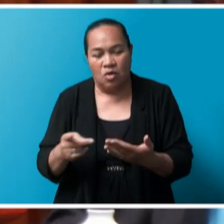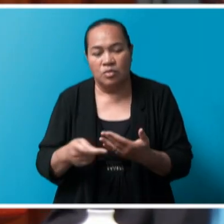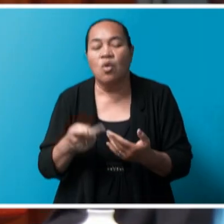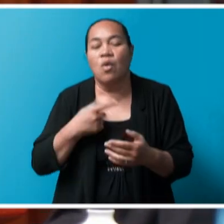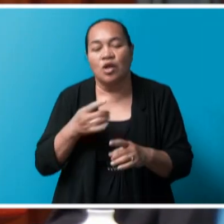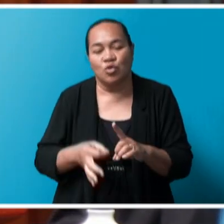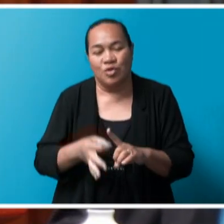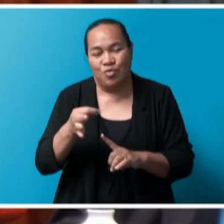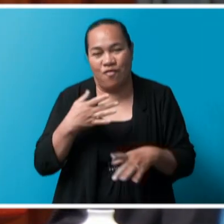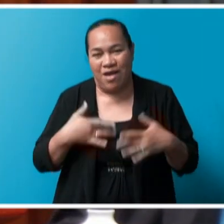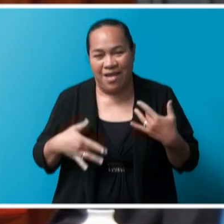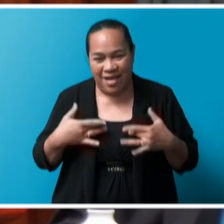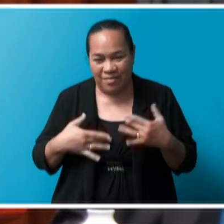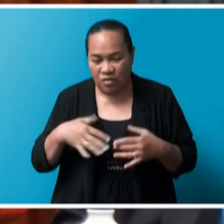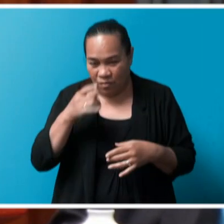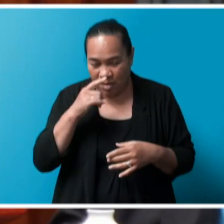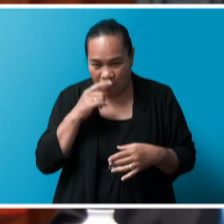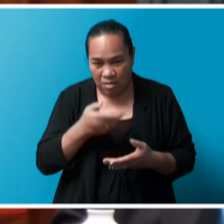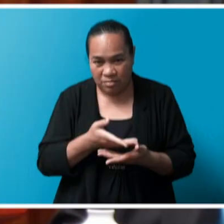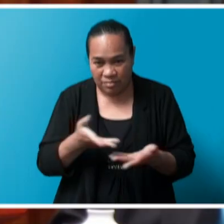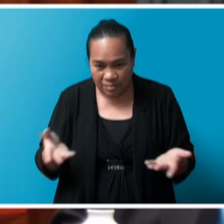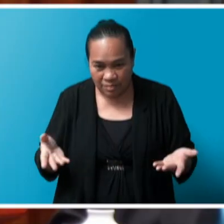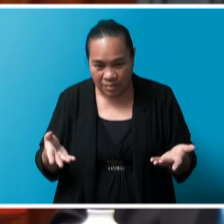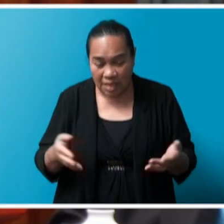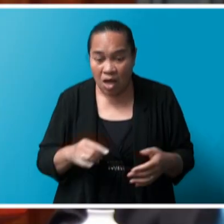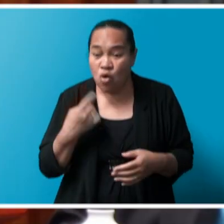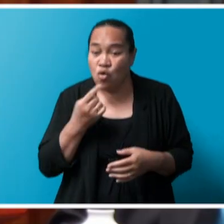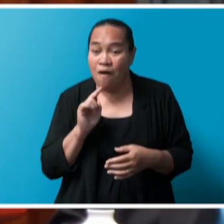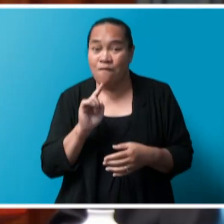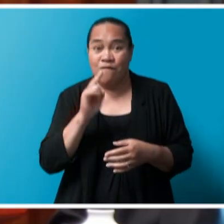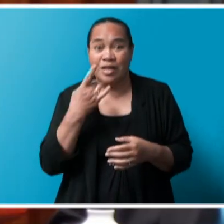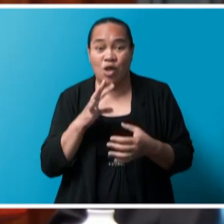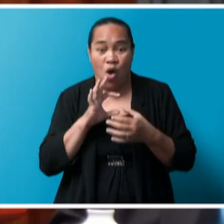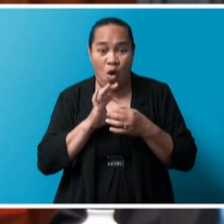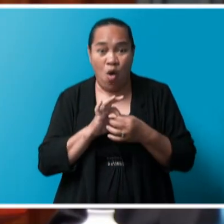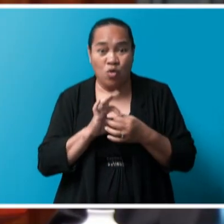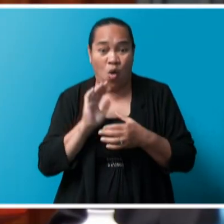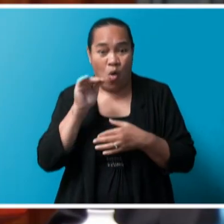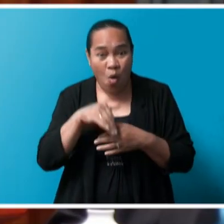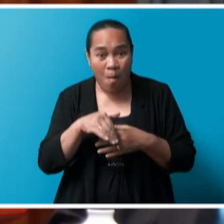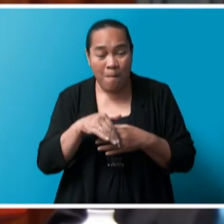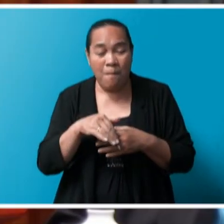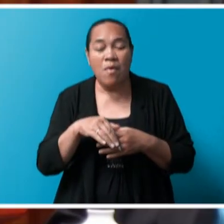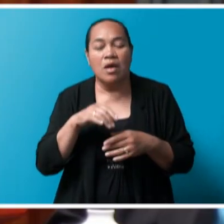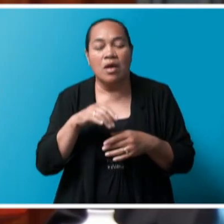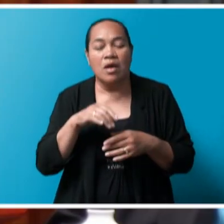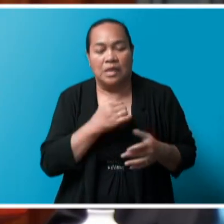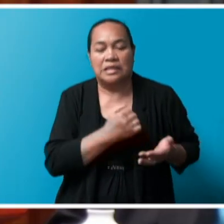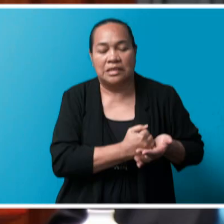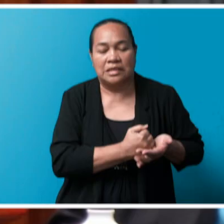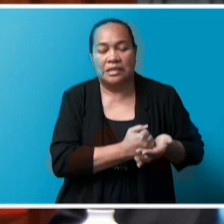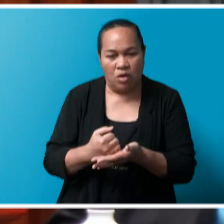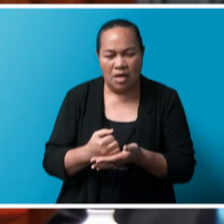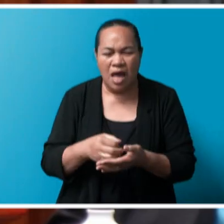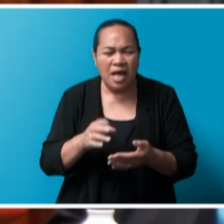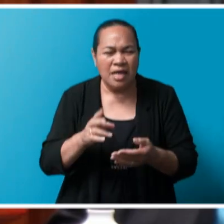Fijians, including the expansion of the first home ownership assistance program, the upgrading of and formalization of informal settlements, the